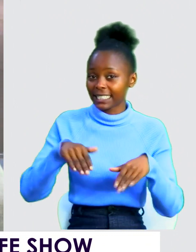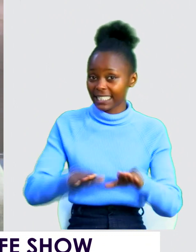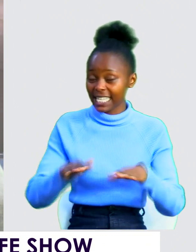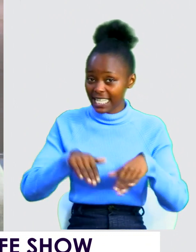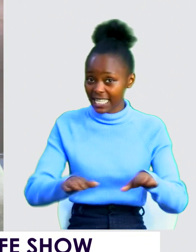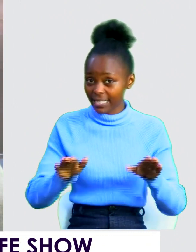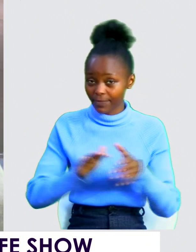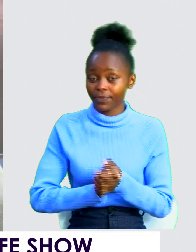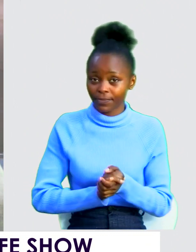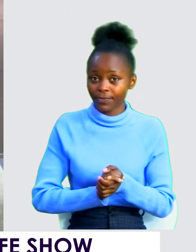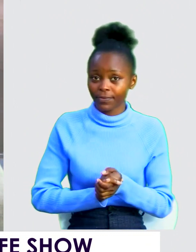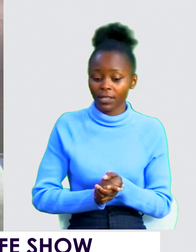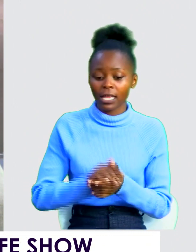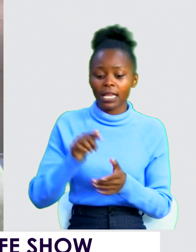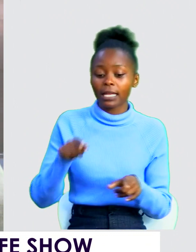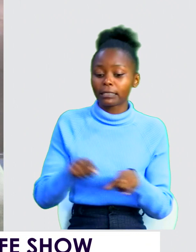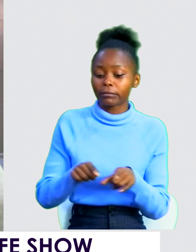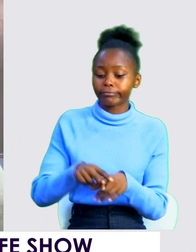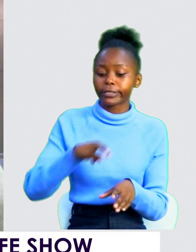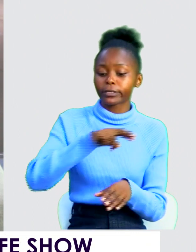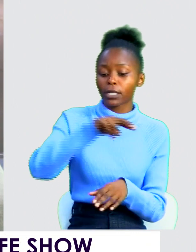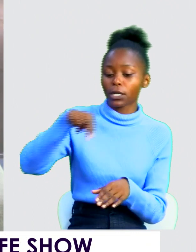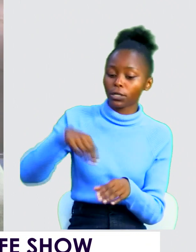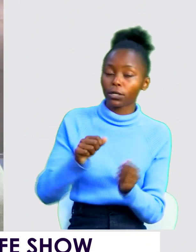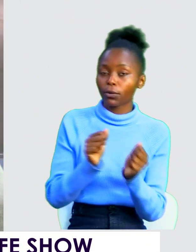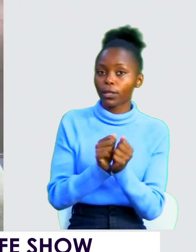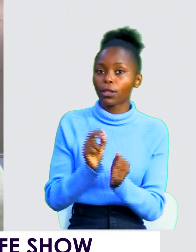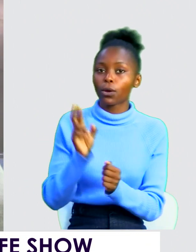Tonga is surrounded by waters,